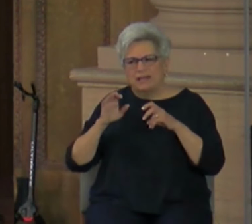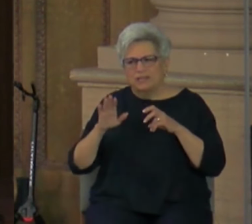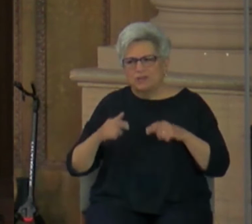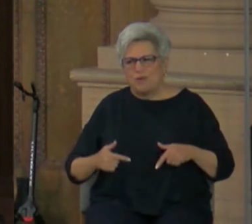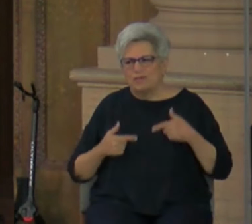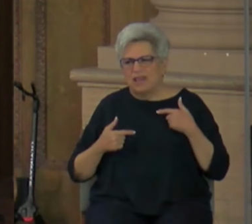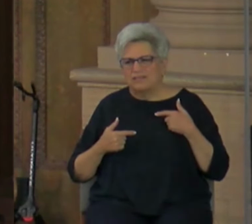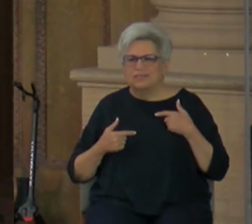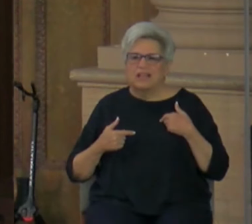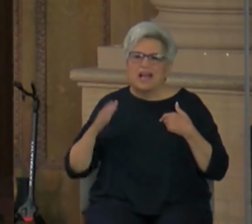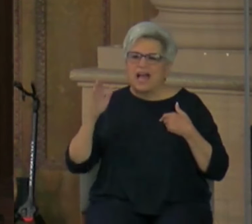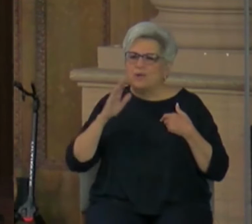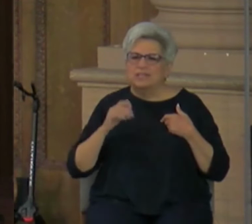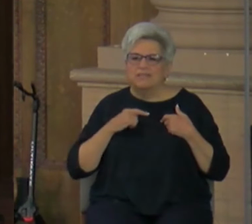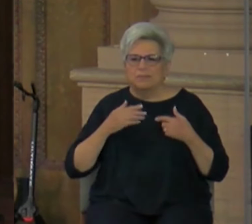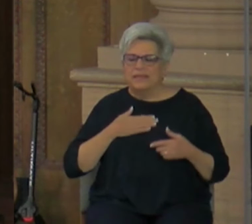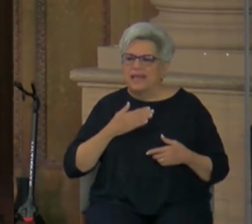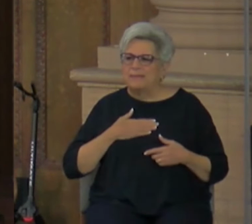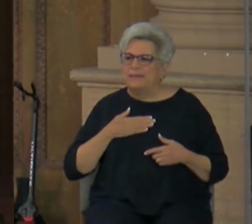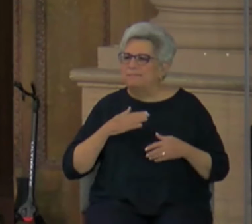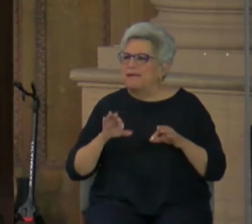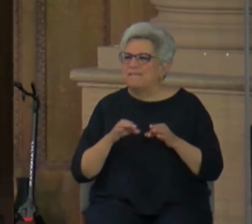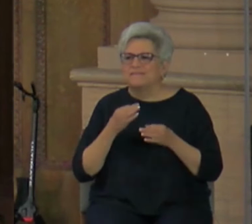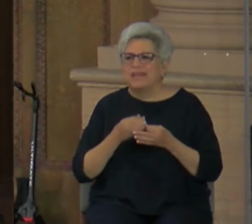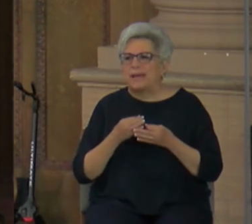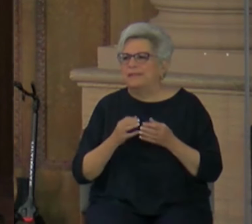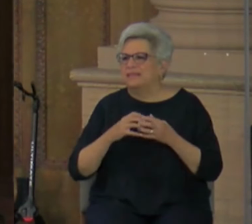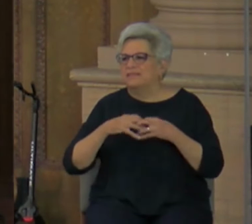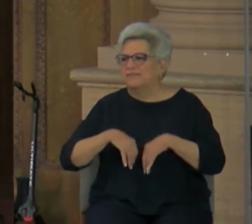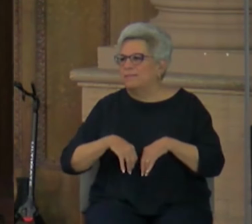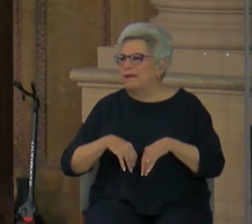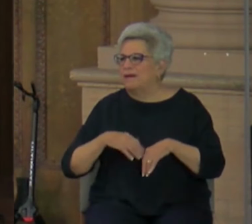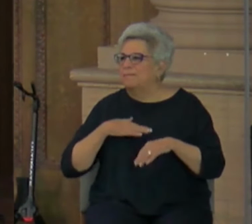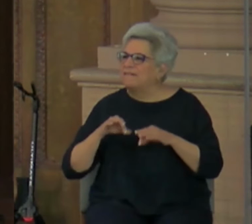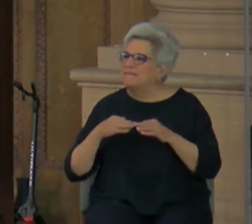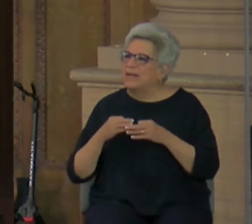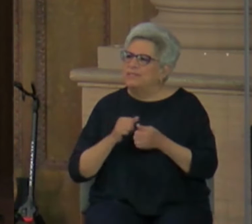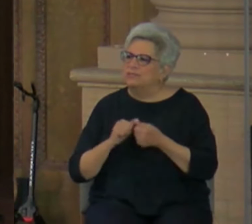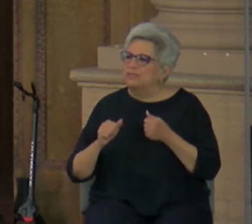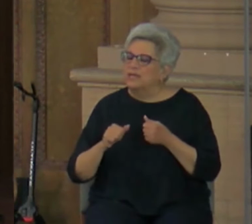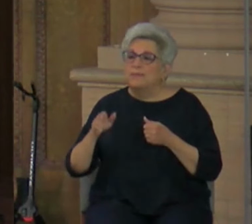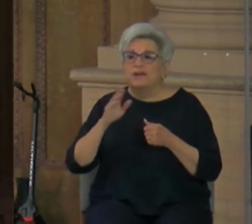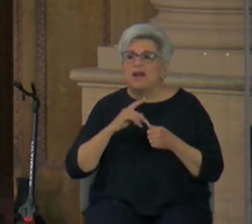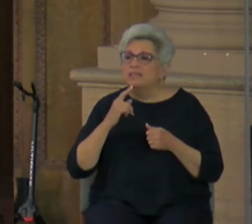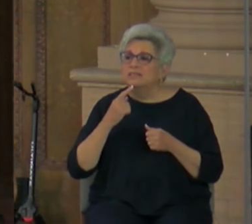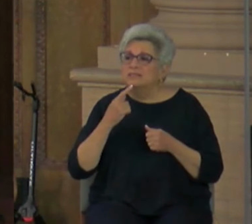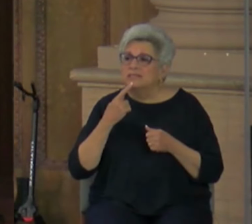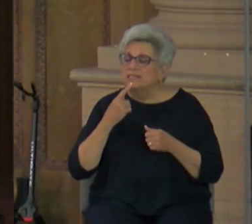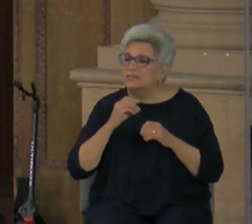family, that defines my existence. God says it doesn't, because your story keeps going.